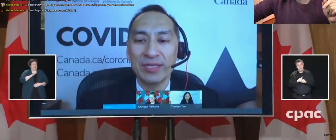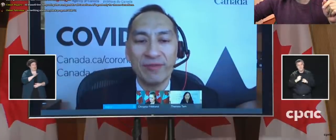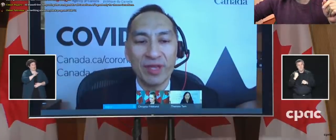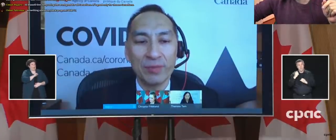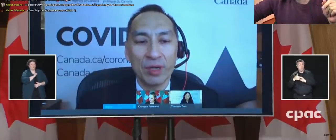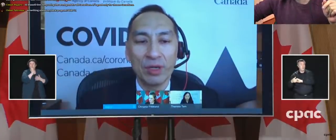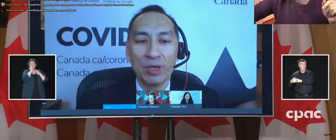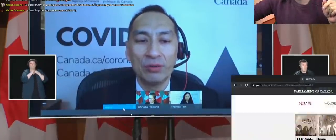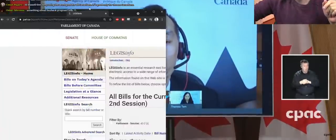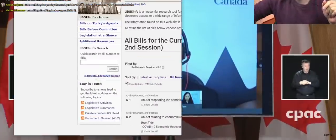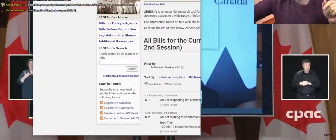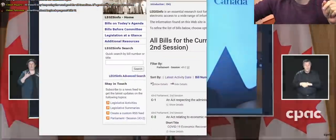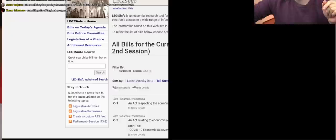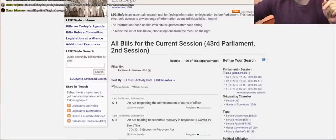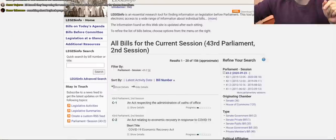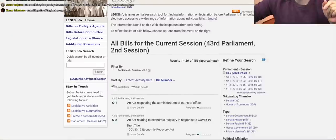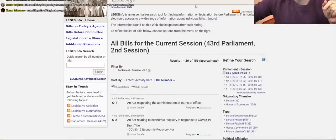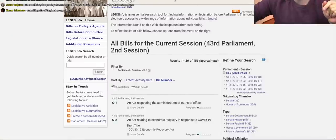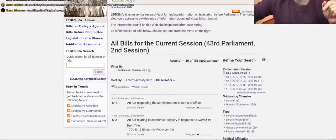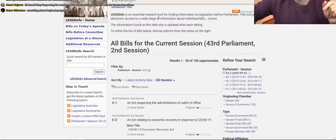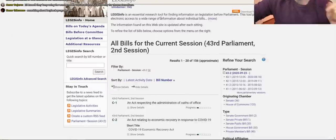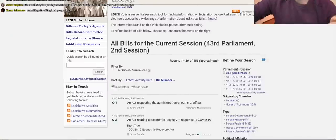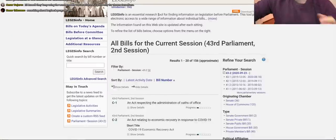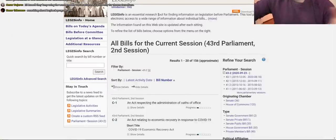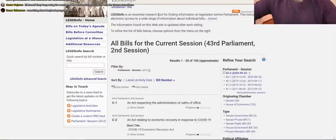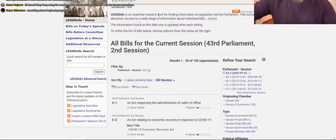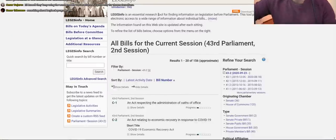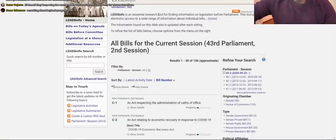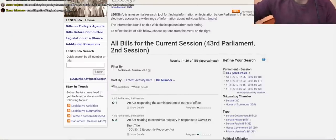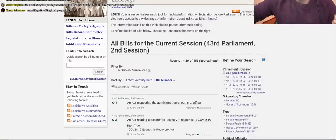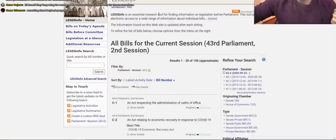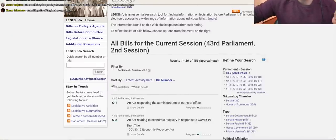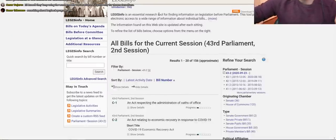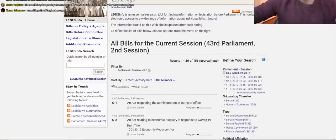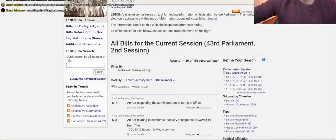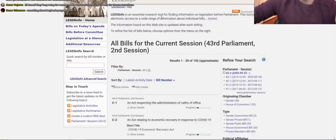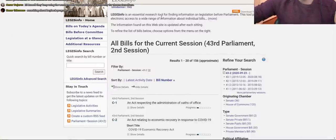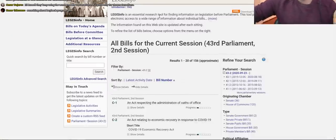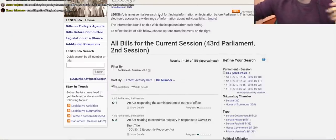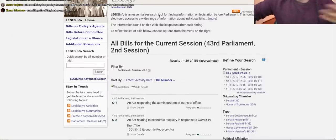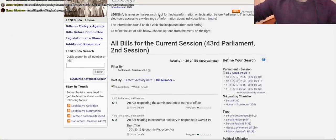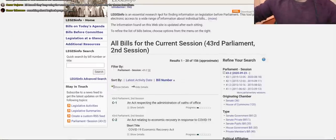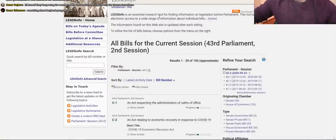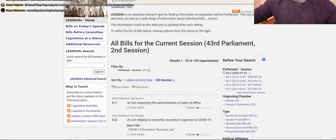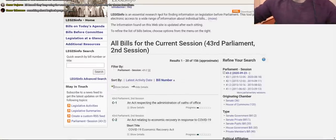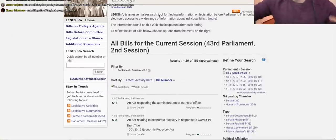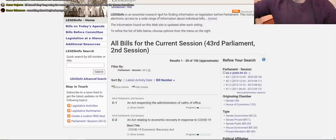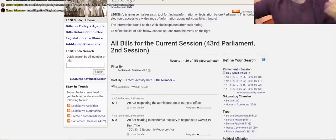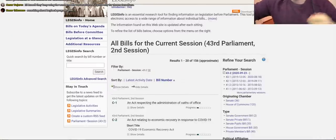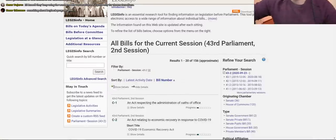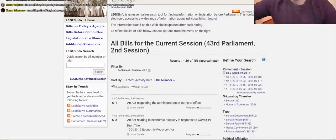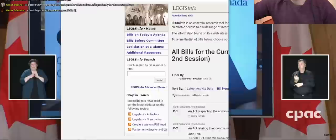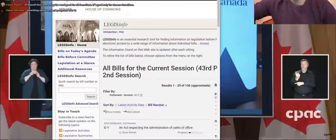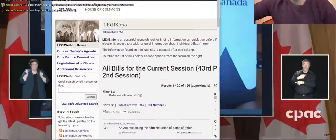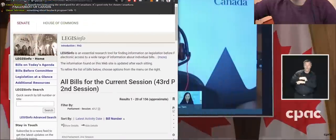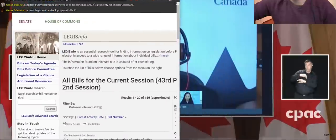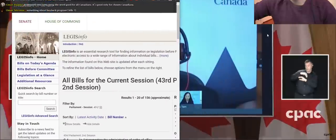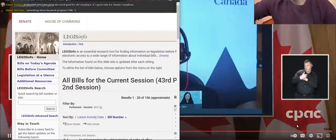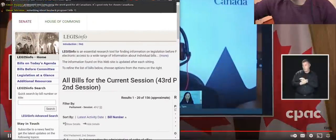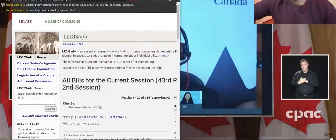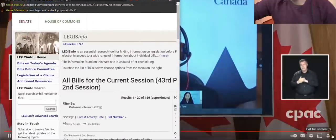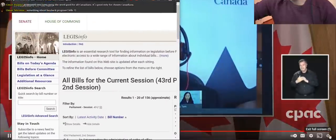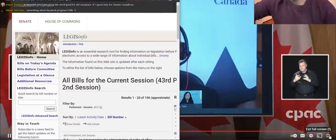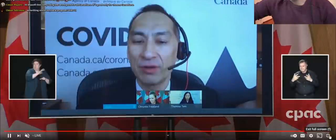I get my information, right? There's this website called LegisInfo, and it's something that the government made so that people could have access. Actually,